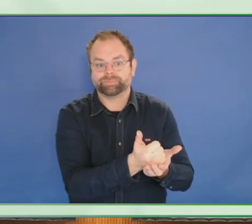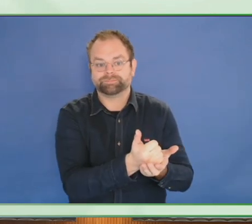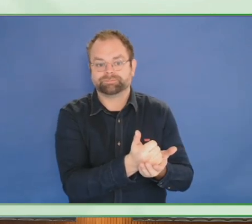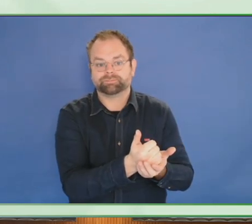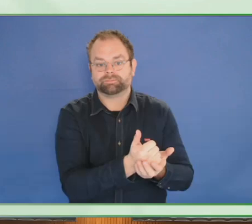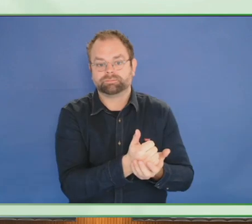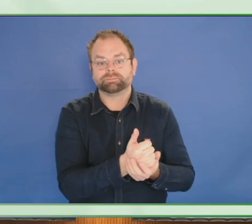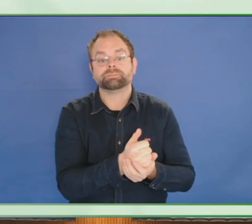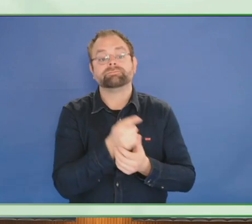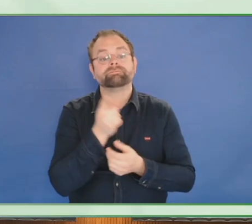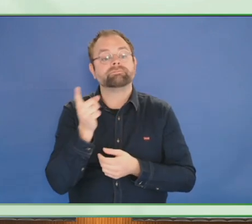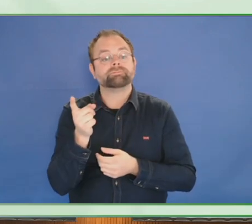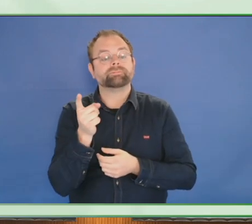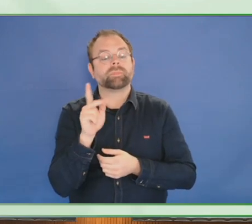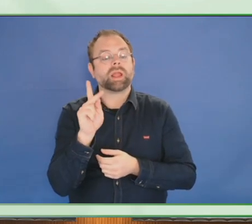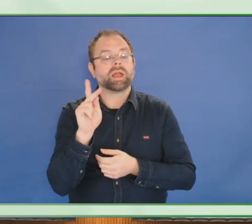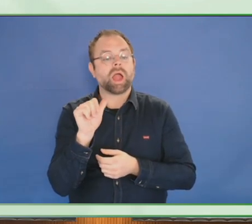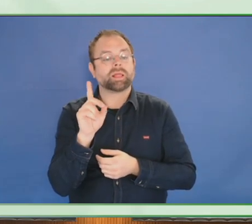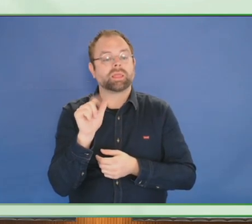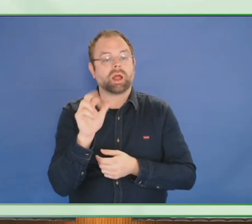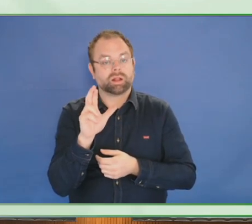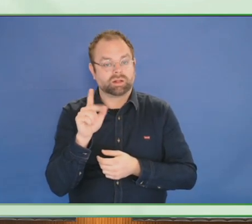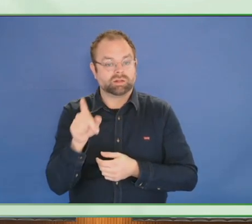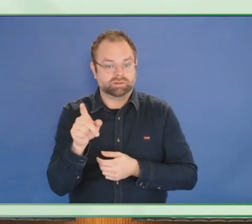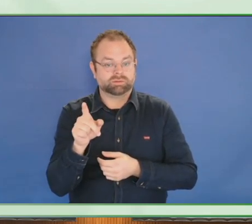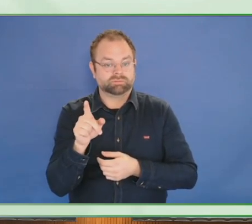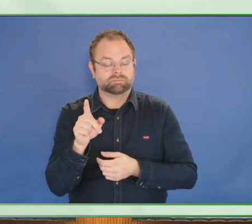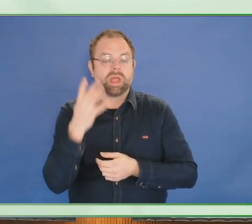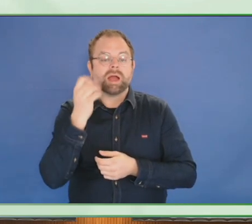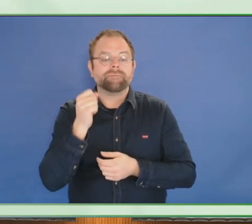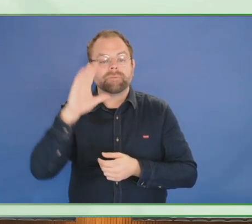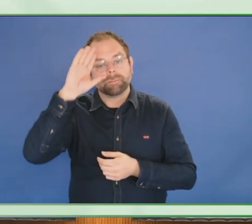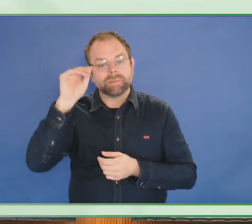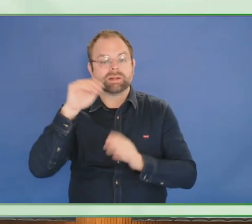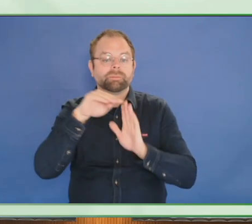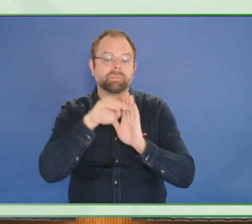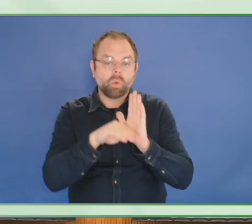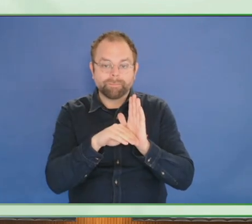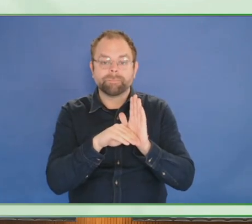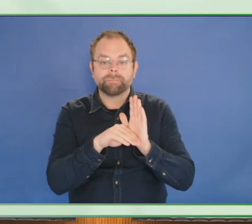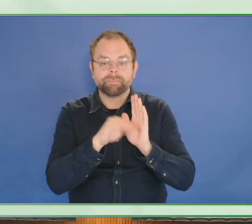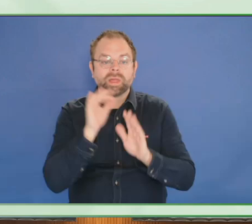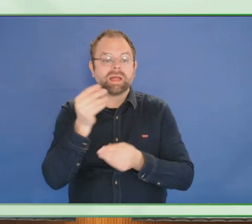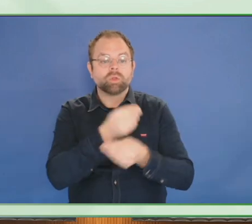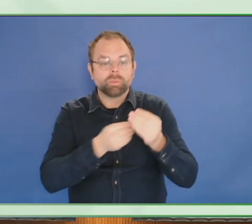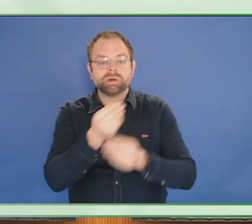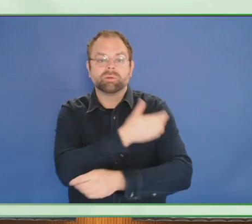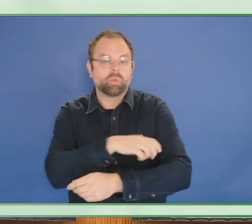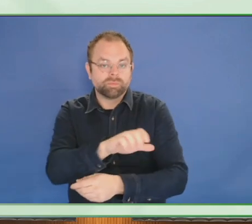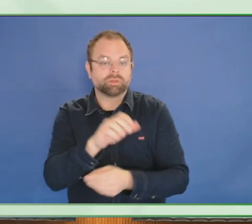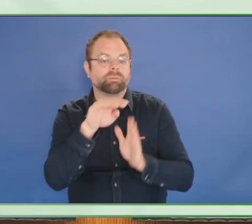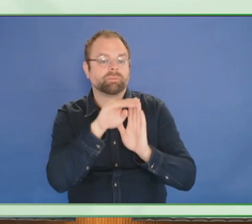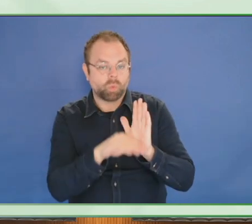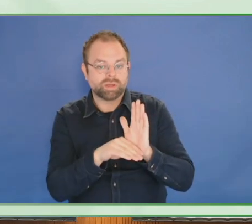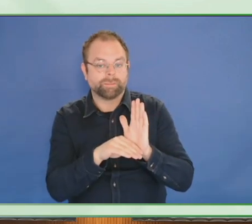to promote labor market inclusion of youth and women with disabilities through the Entrepreneurship and Skills Development